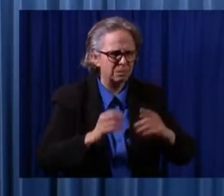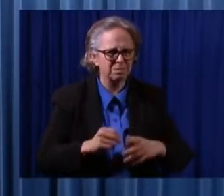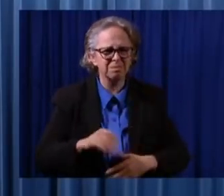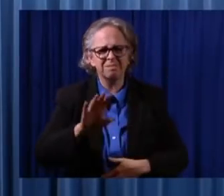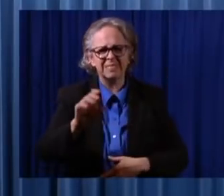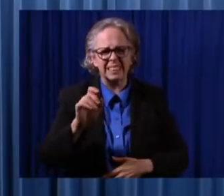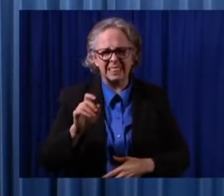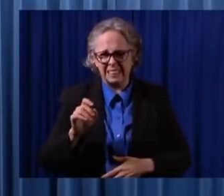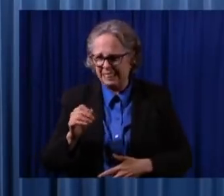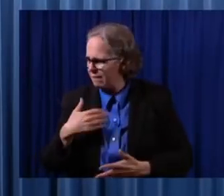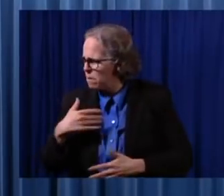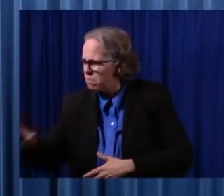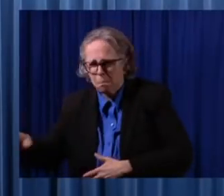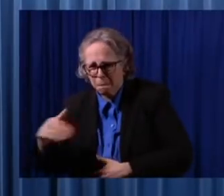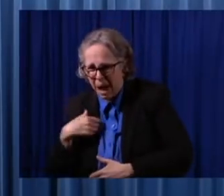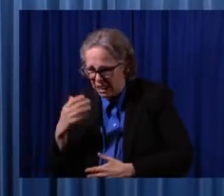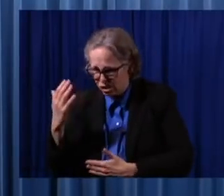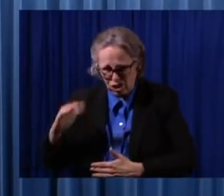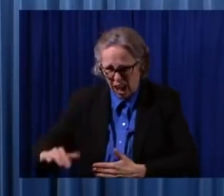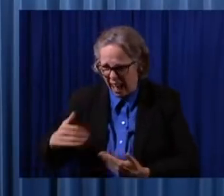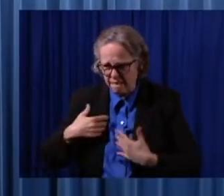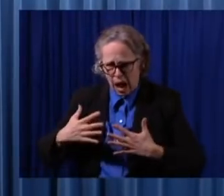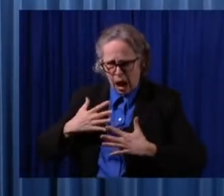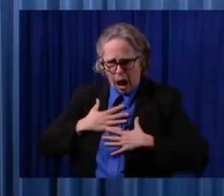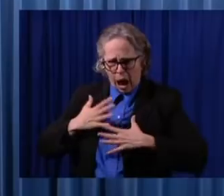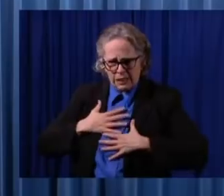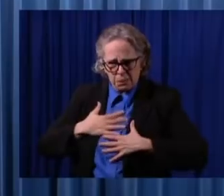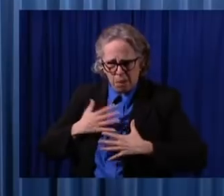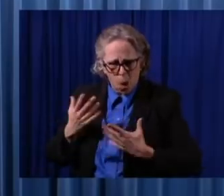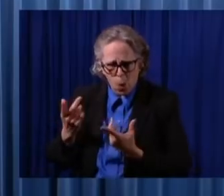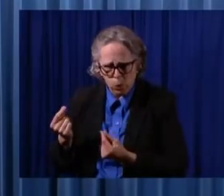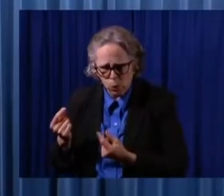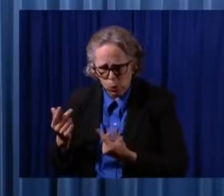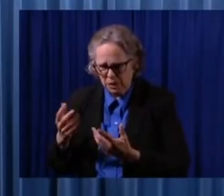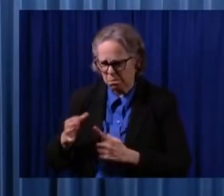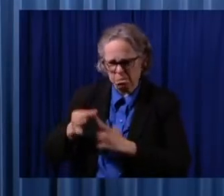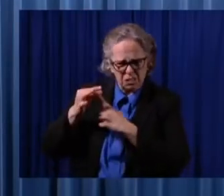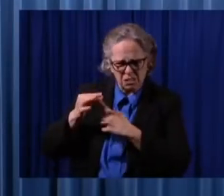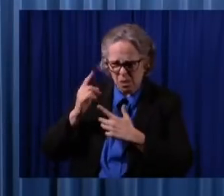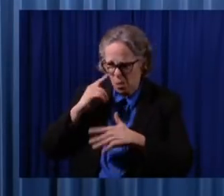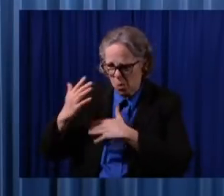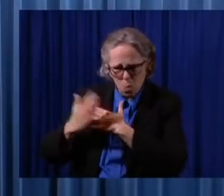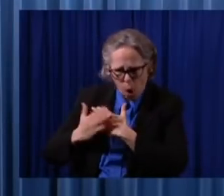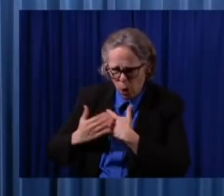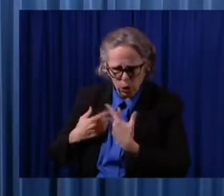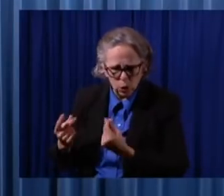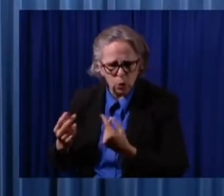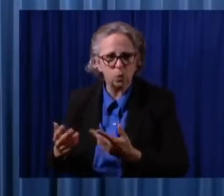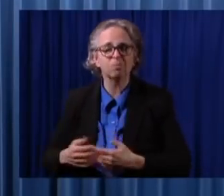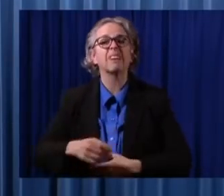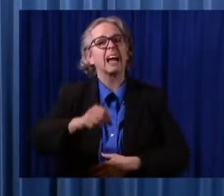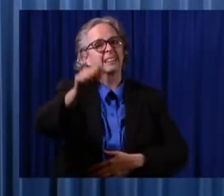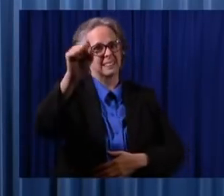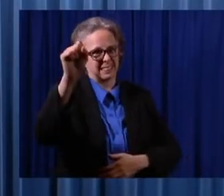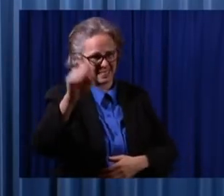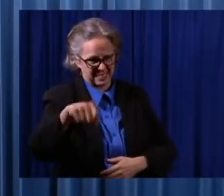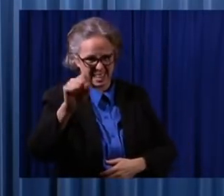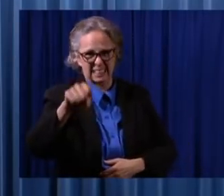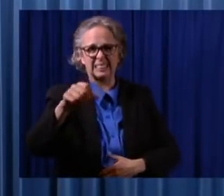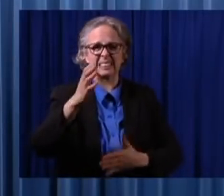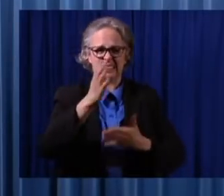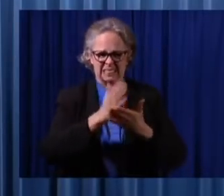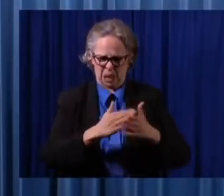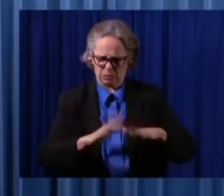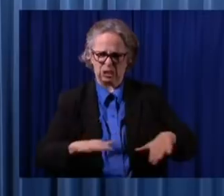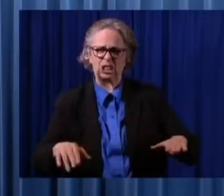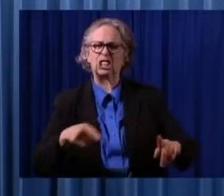to watch for, or just be more alert about, or? So we've had some kids come in with asthma exacerbation secondary to COVID,